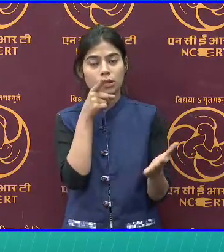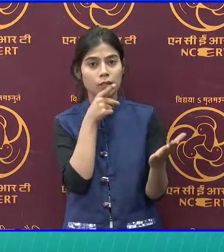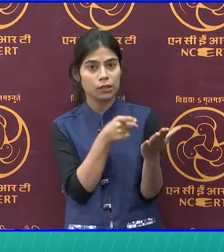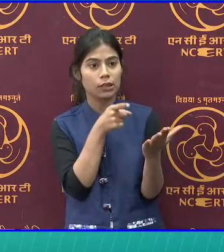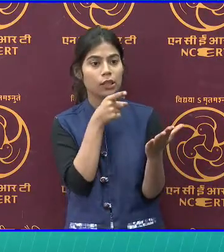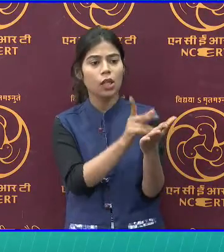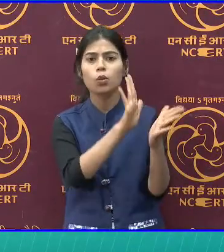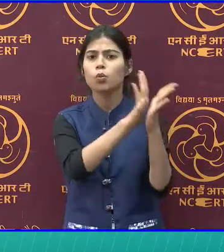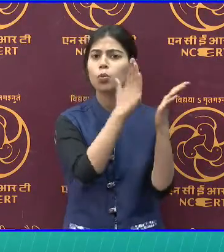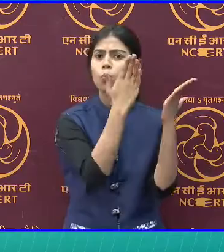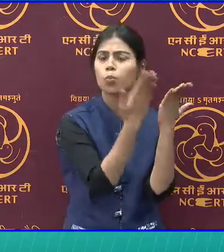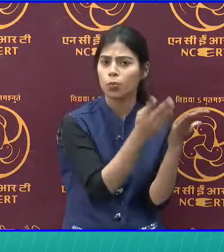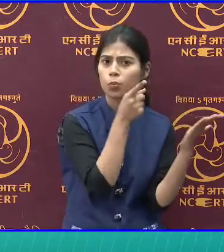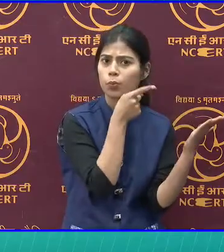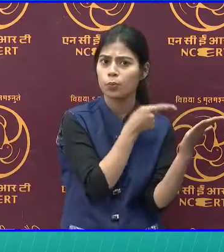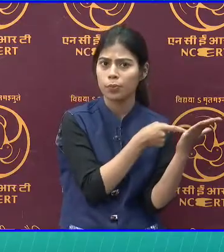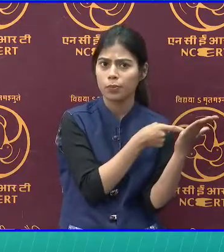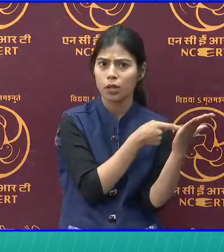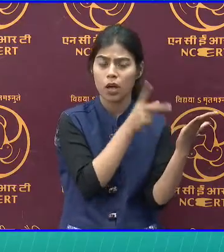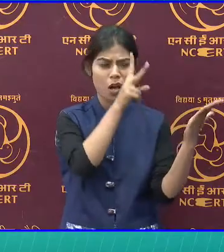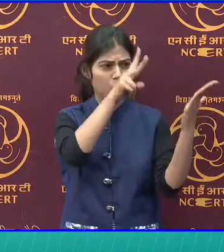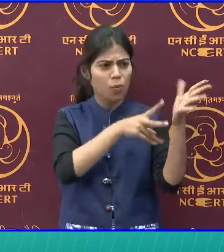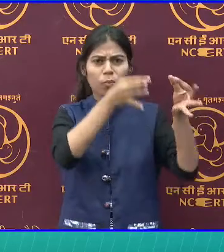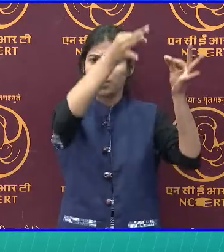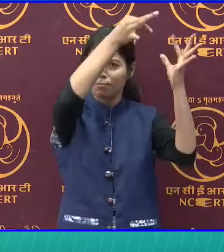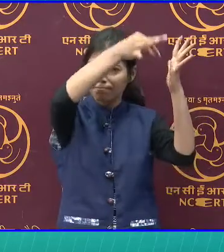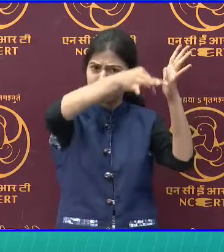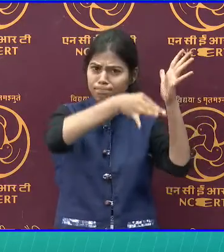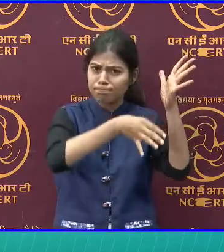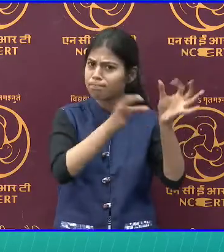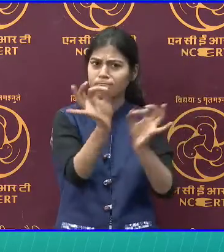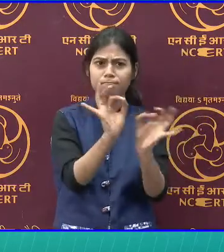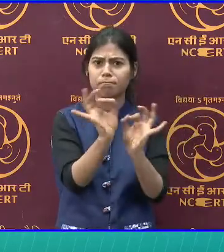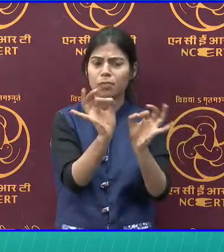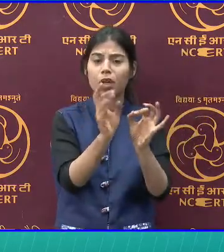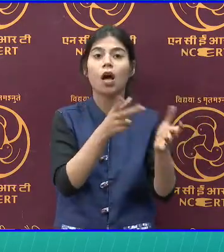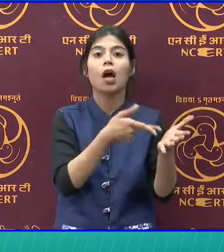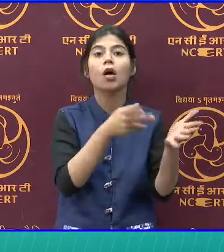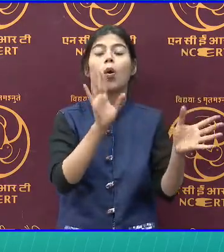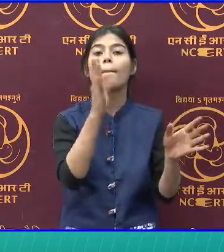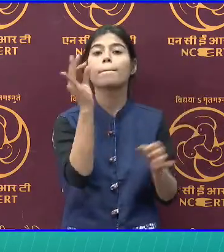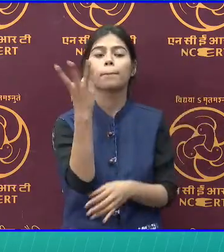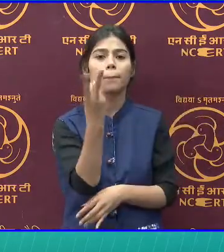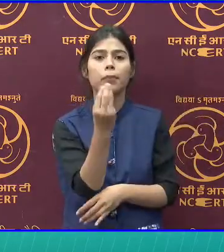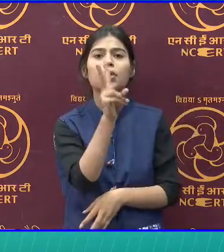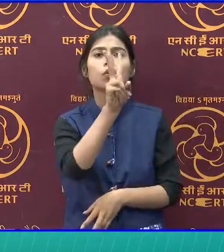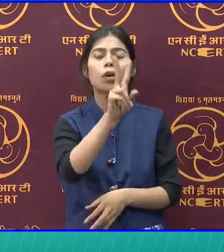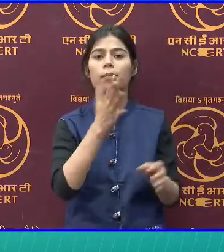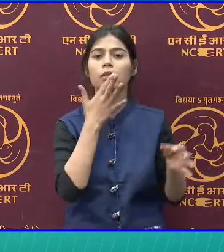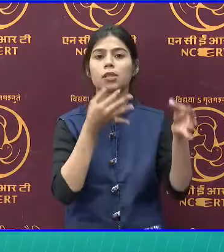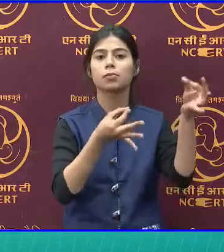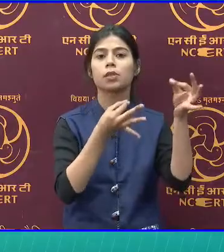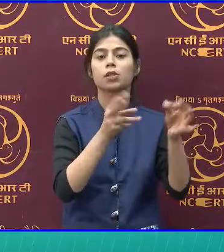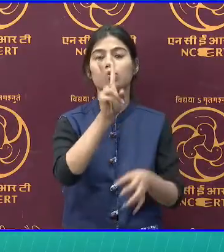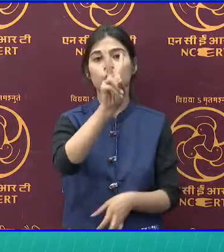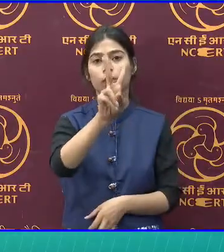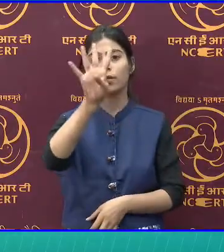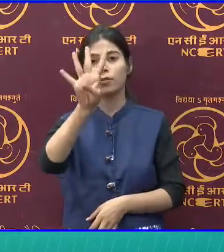This book is not giving detailed account of. Let us look at this page number 24 and 25 actually. Sure. If you look